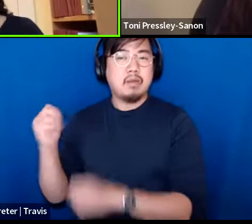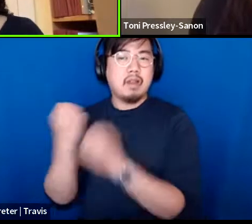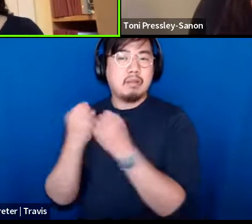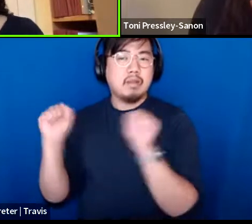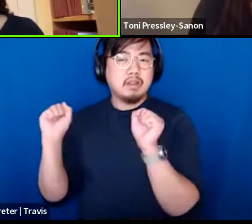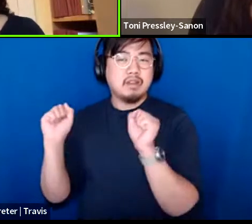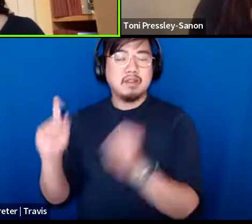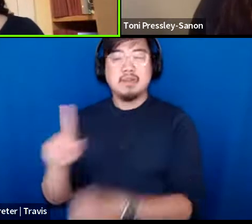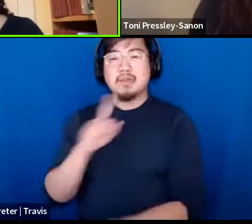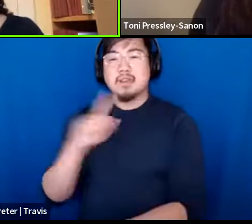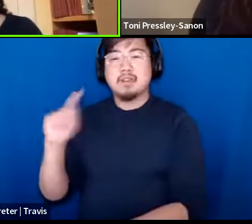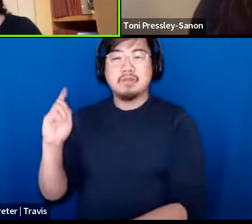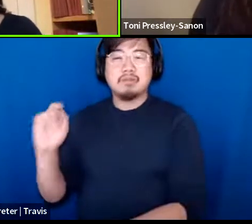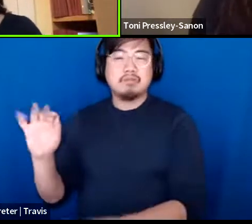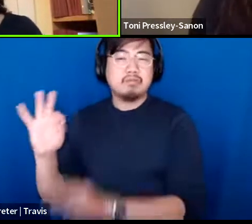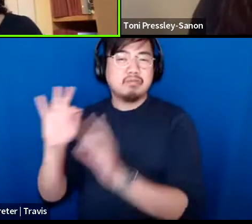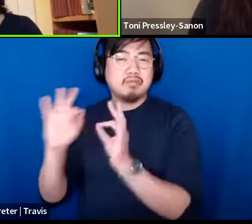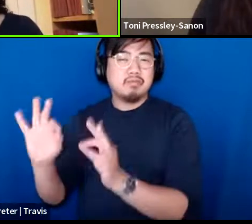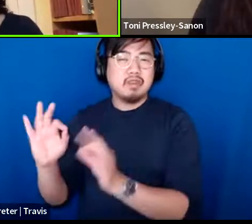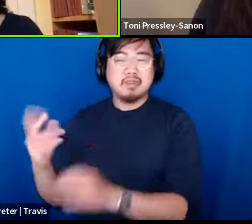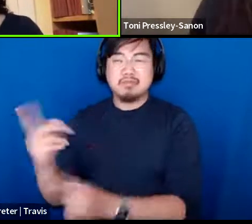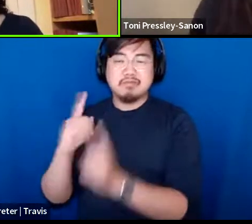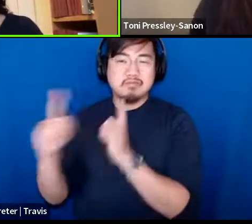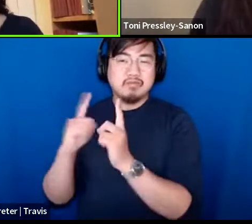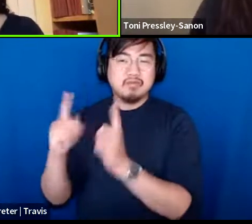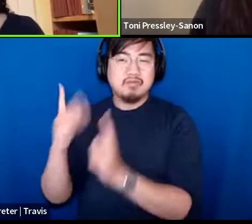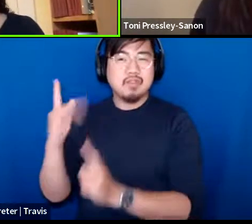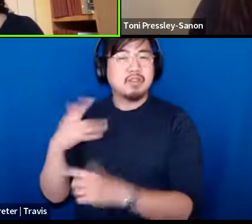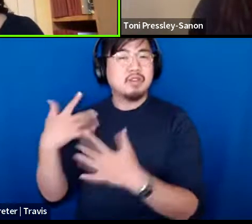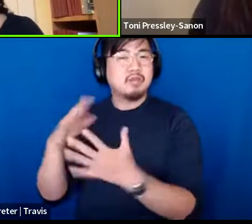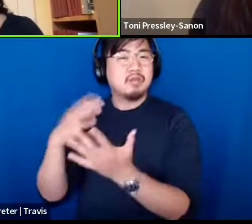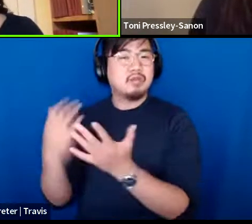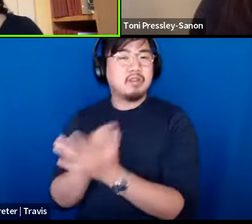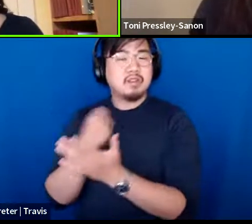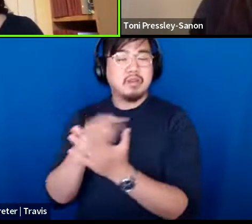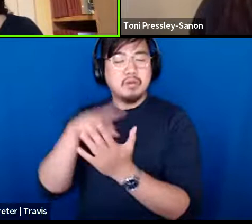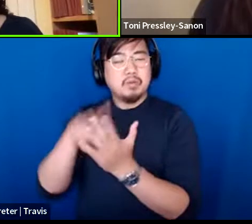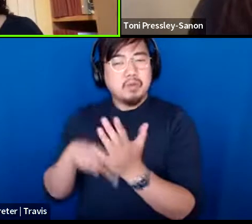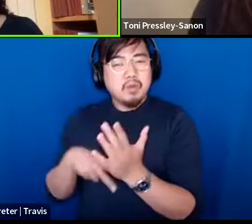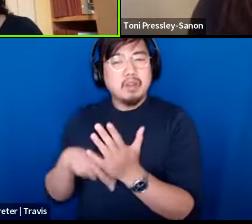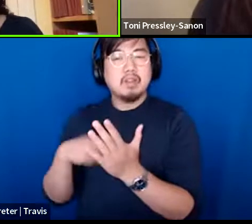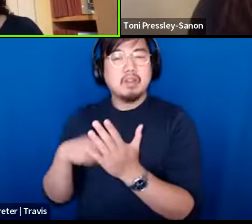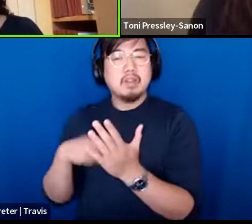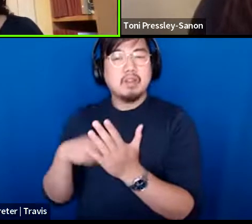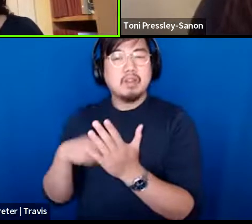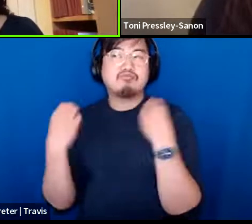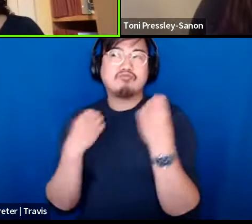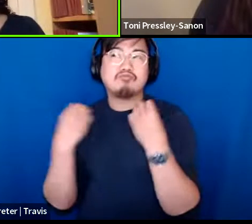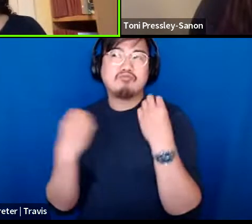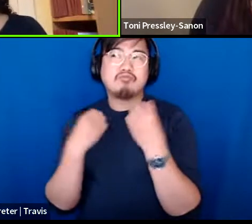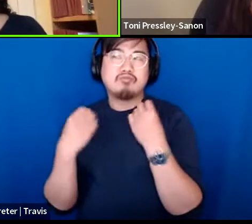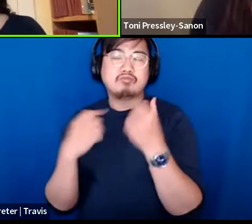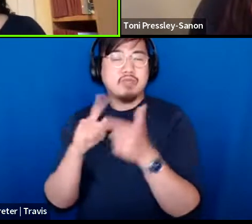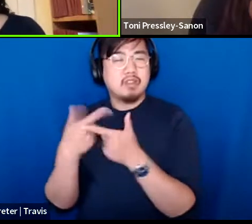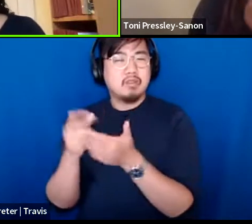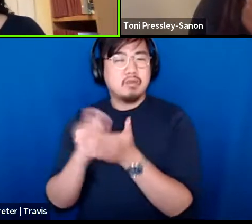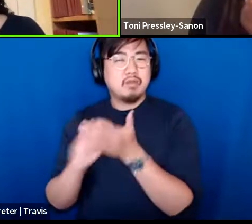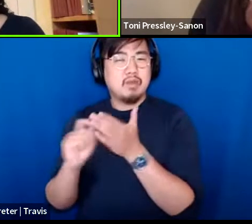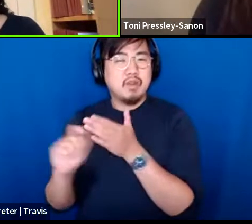in large part because you've had a chance to digest it and to critique it and